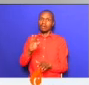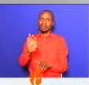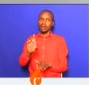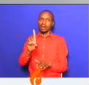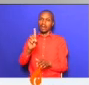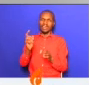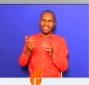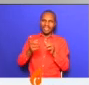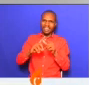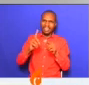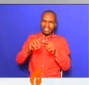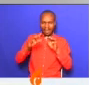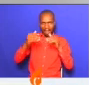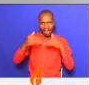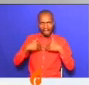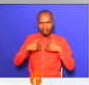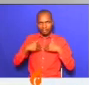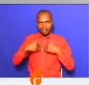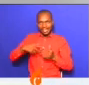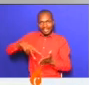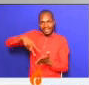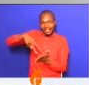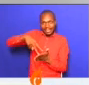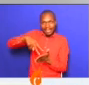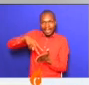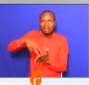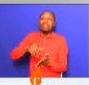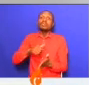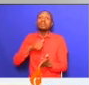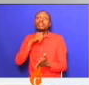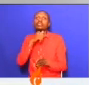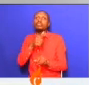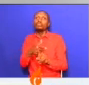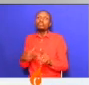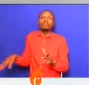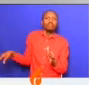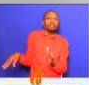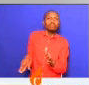Ongera stands not removed from office.